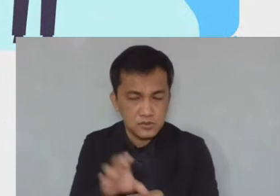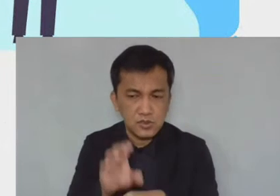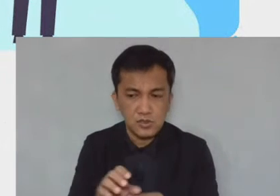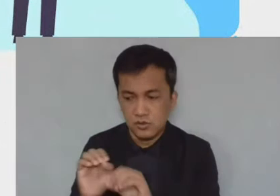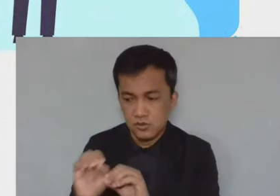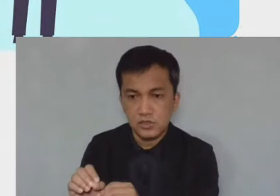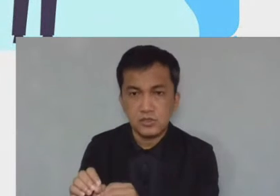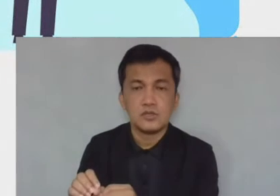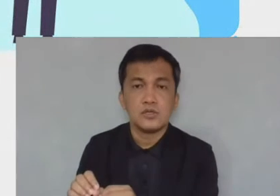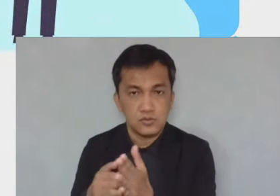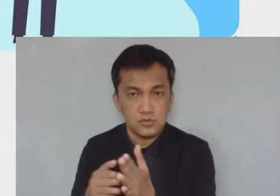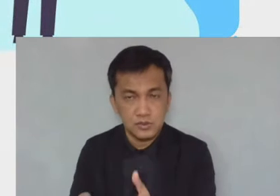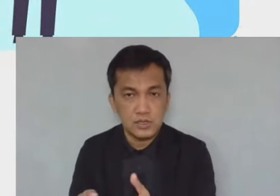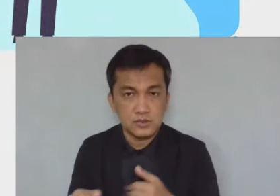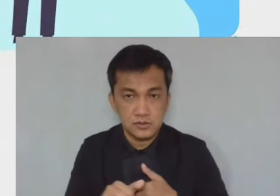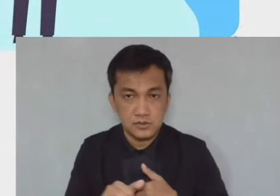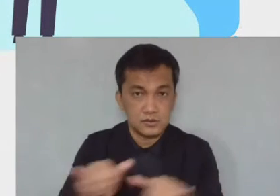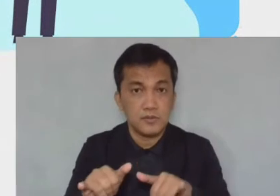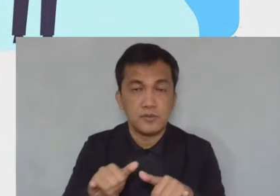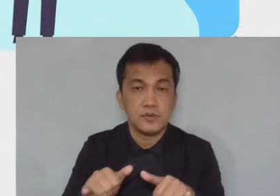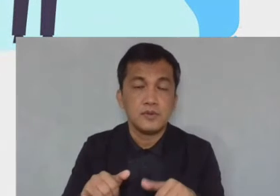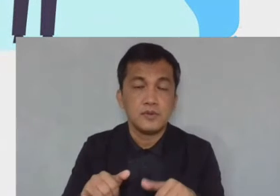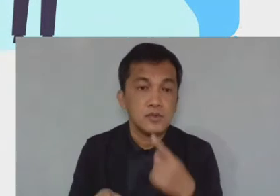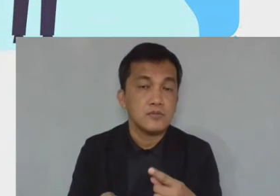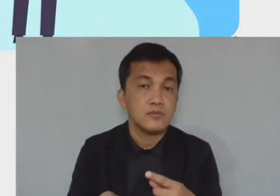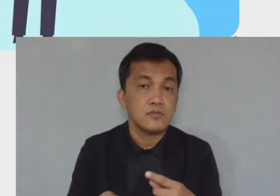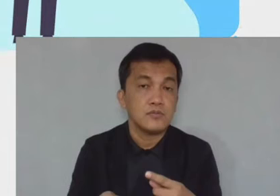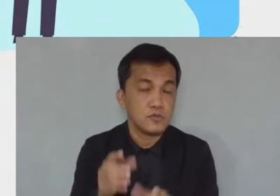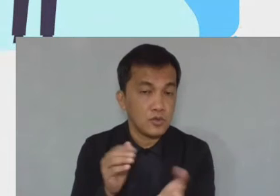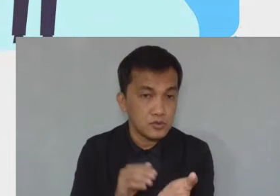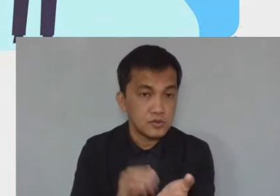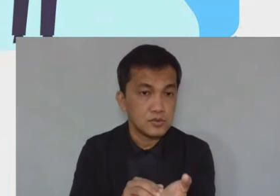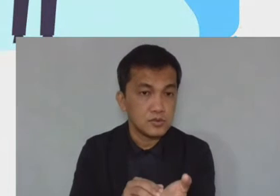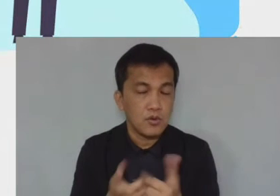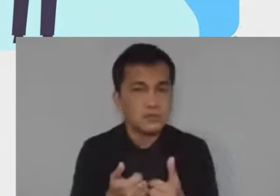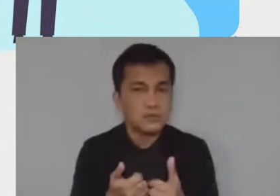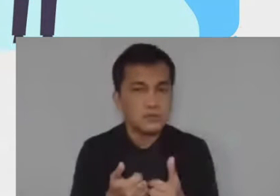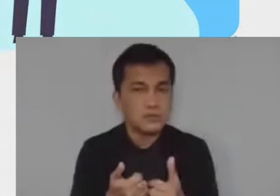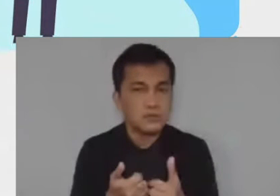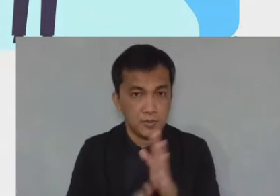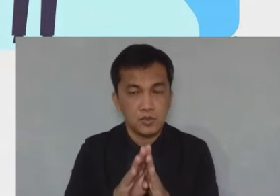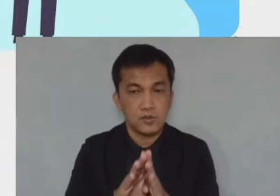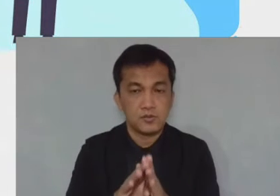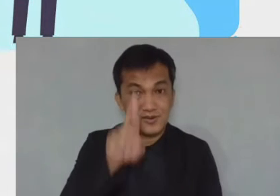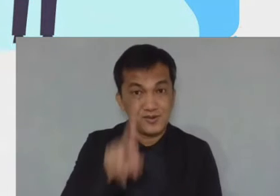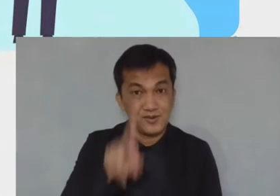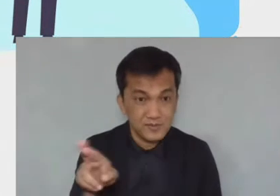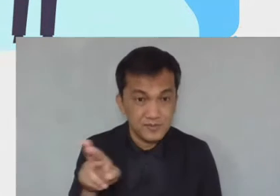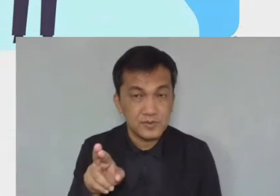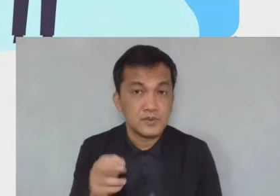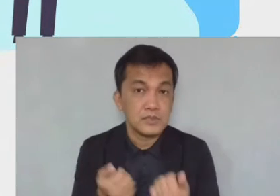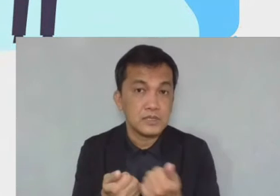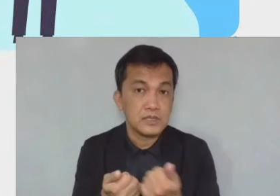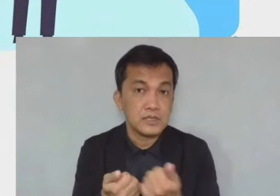our residents, and fellows. So one of the first things that we developed at the MIU is the website rubric. So it's also available